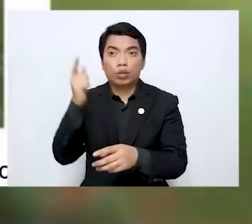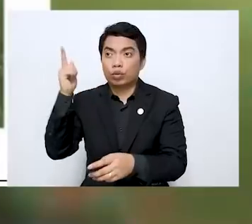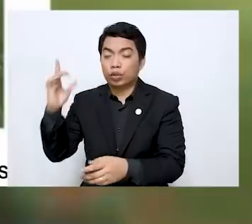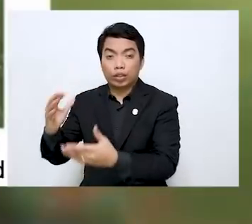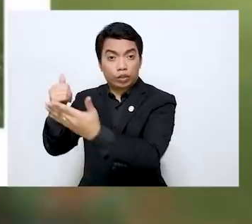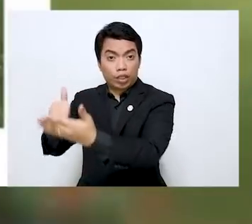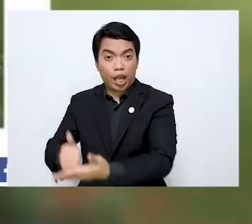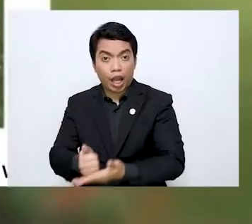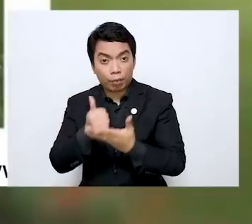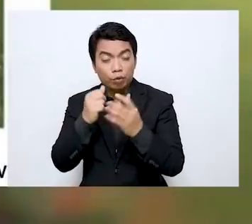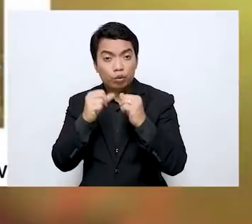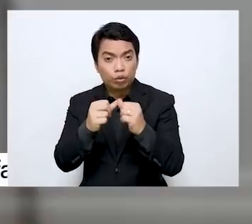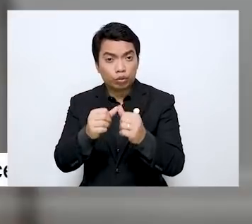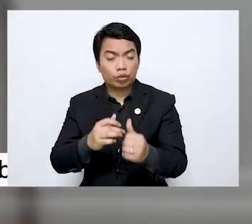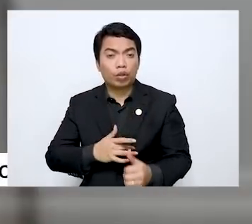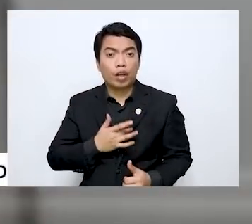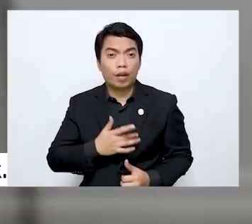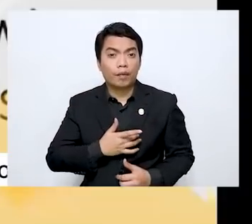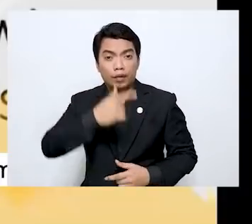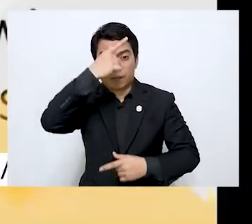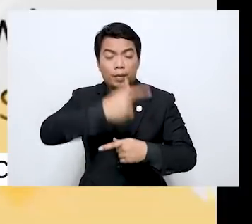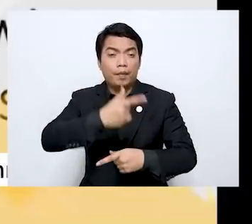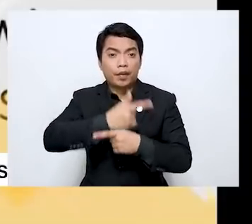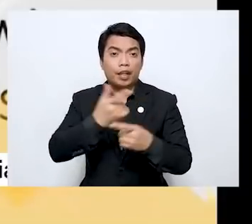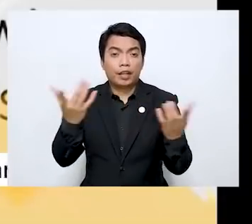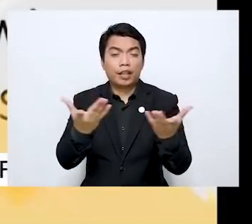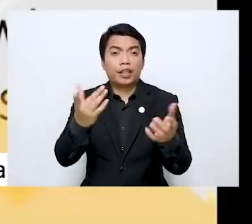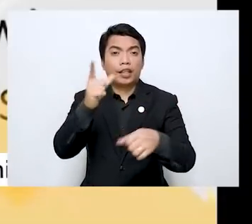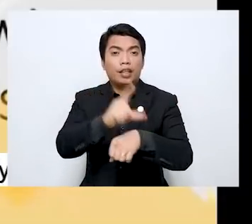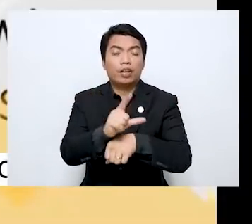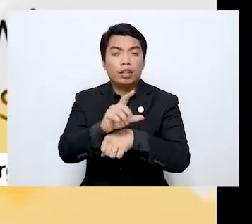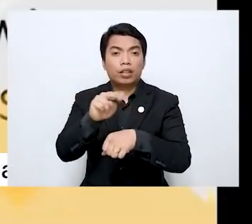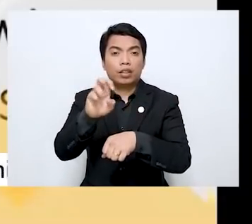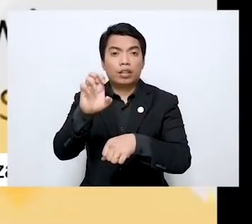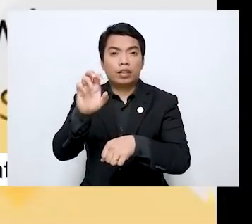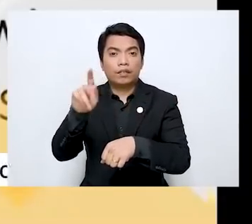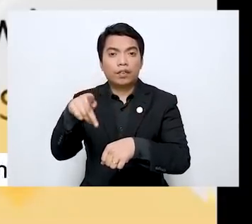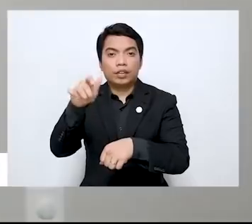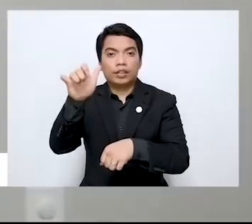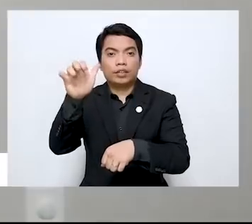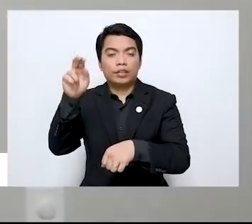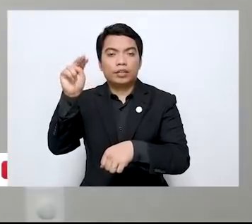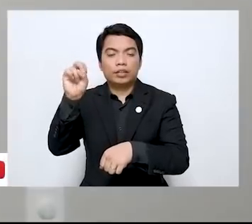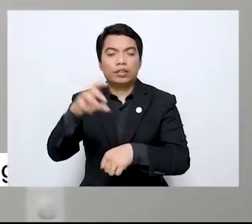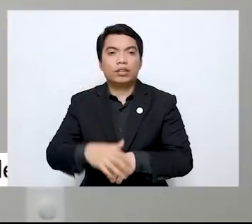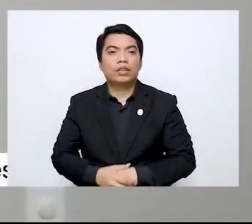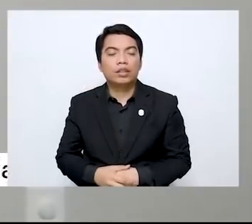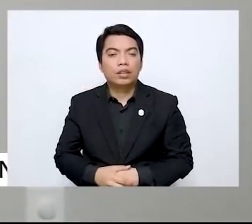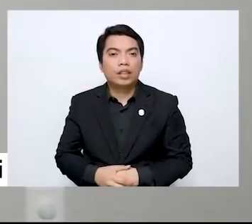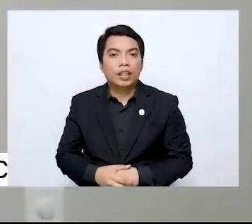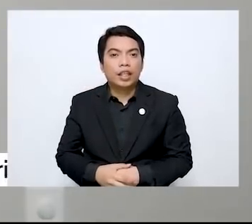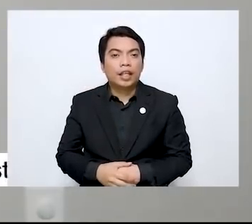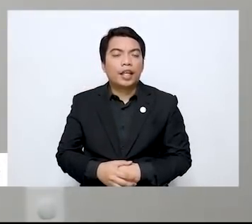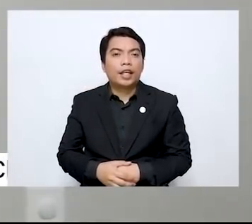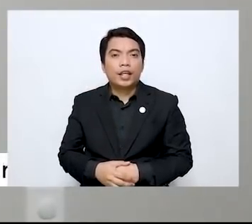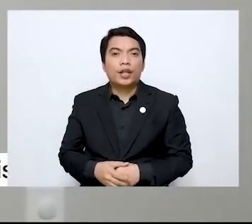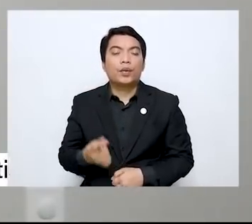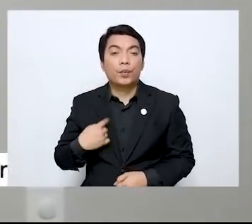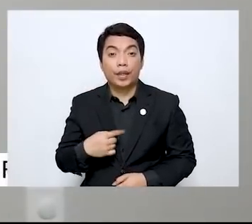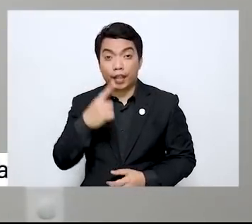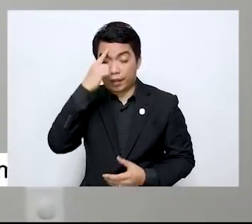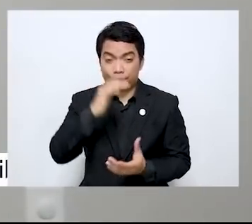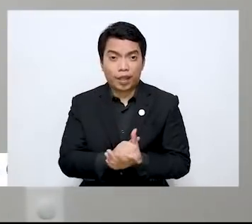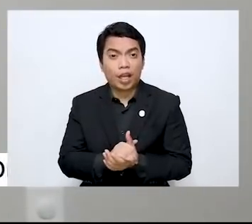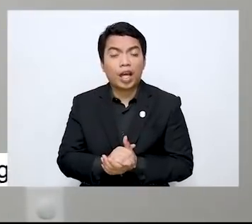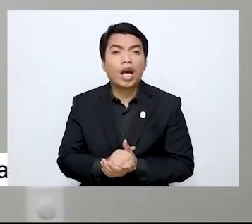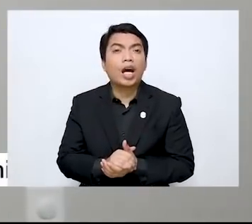God continues to be felt by the brethren and the local congregation of Nepean. We believe that there's no better